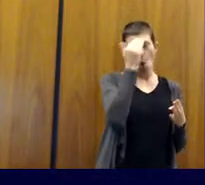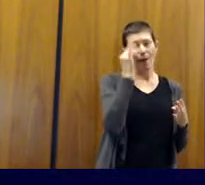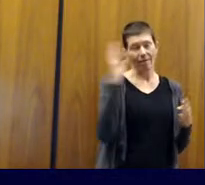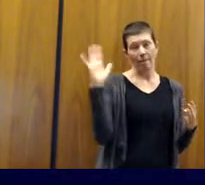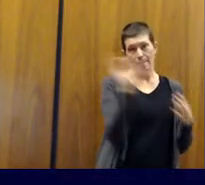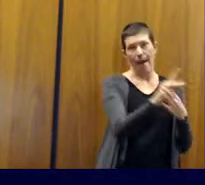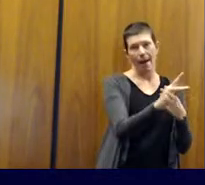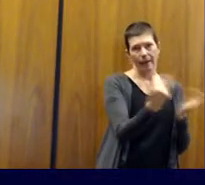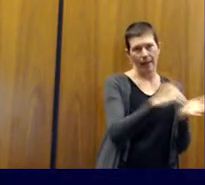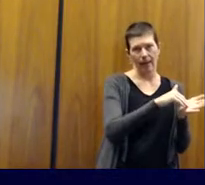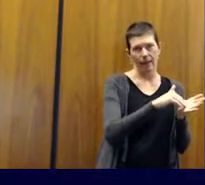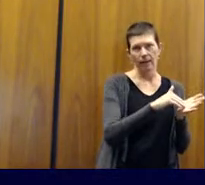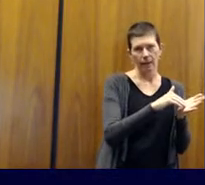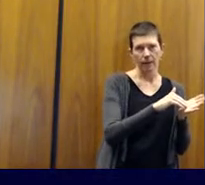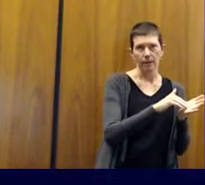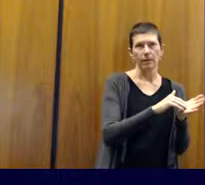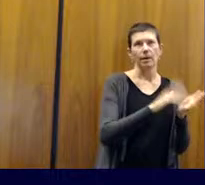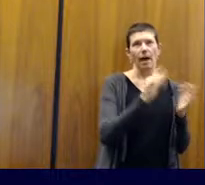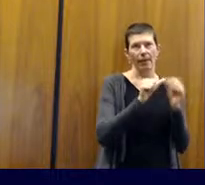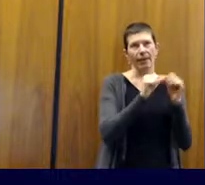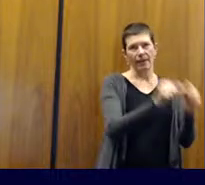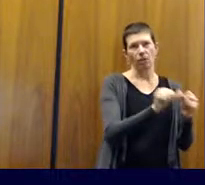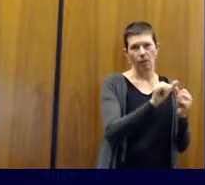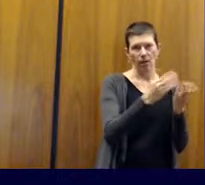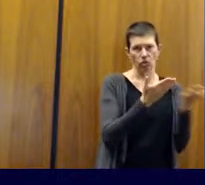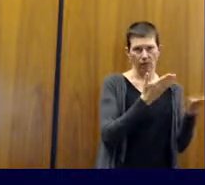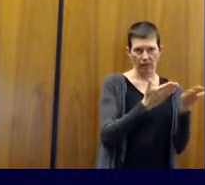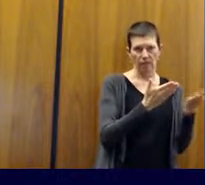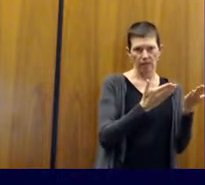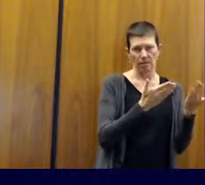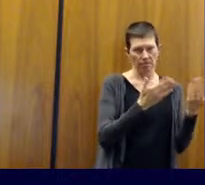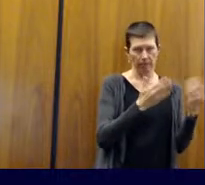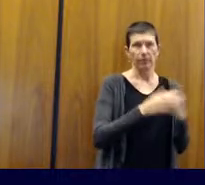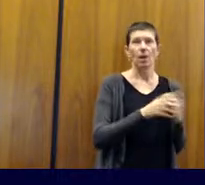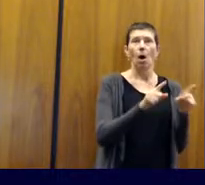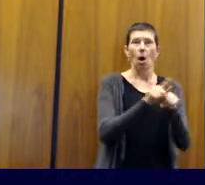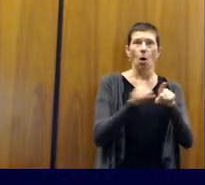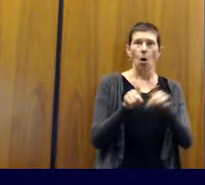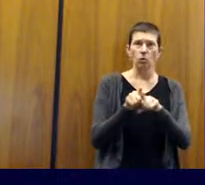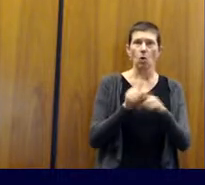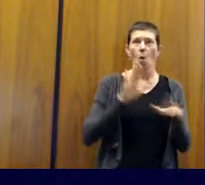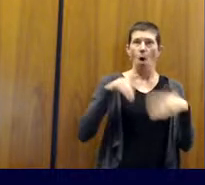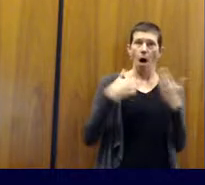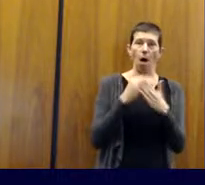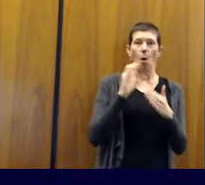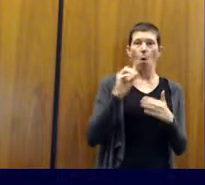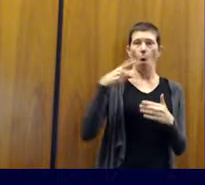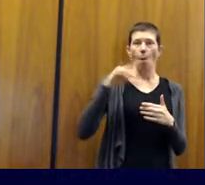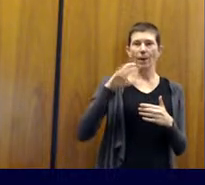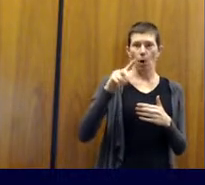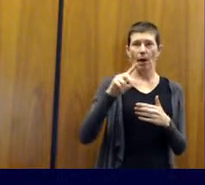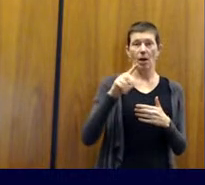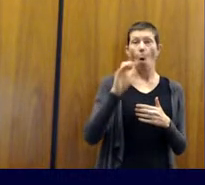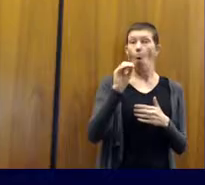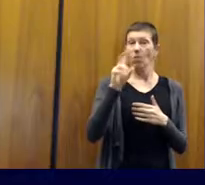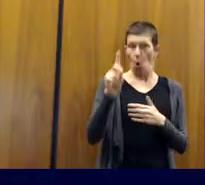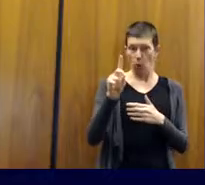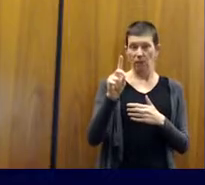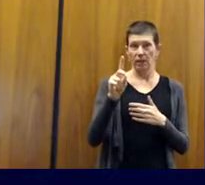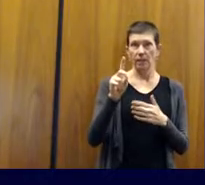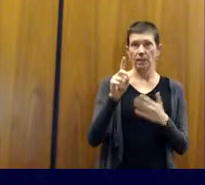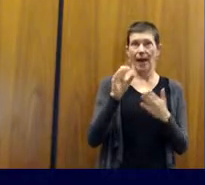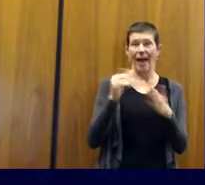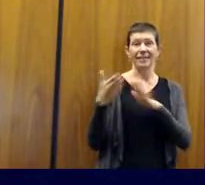to jail and then continue that service forward. Also, all the opioid overdoses and deaths